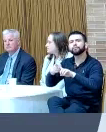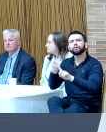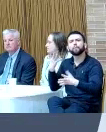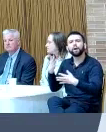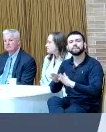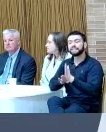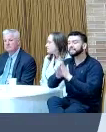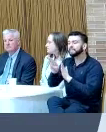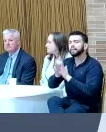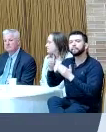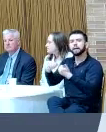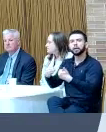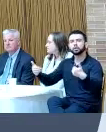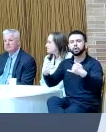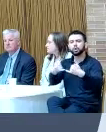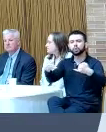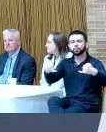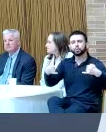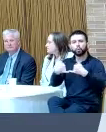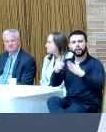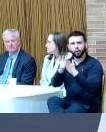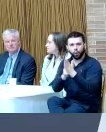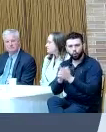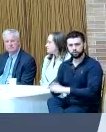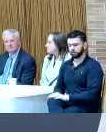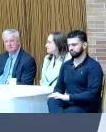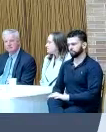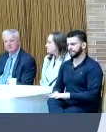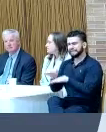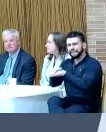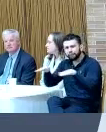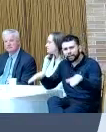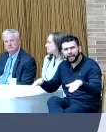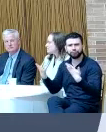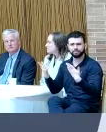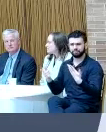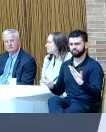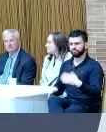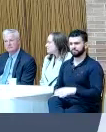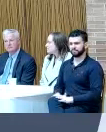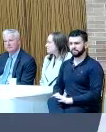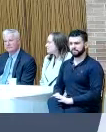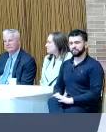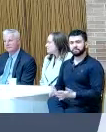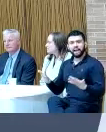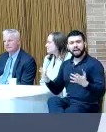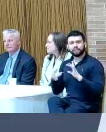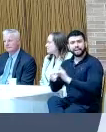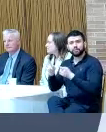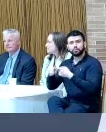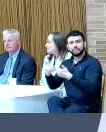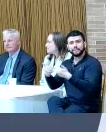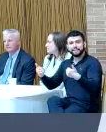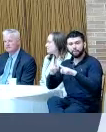laws I'm old enough deed restrictions to have tigation under that separate but equal law which